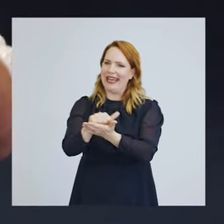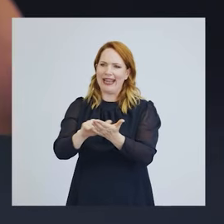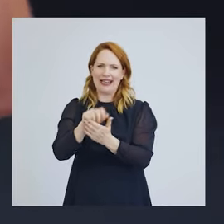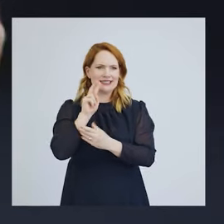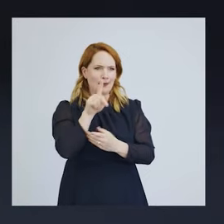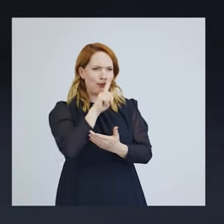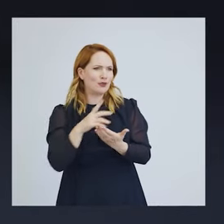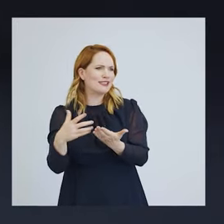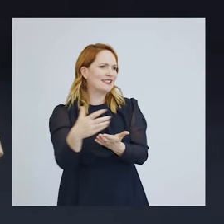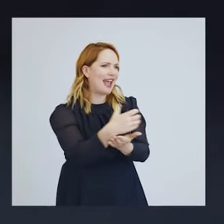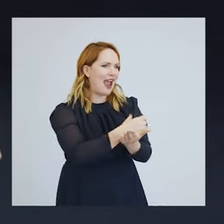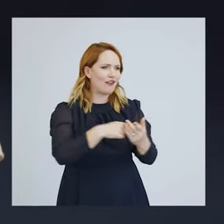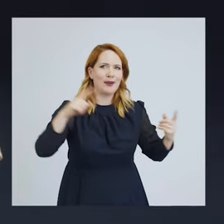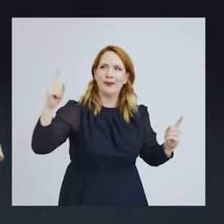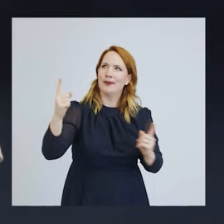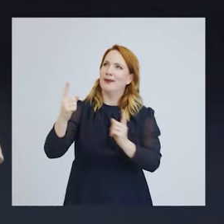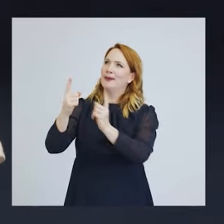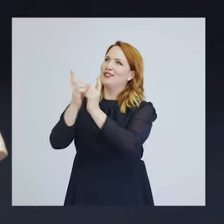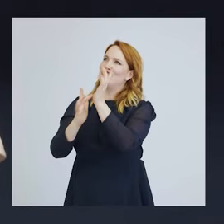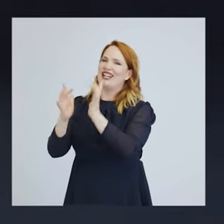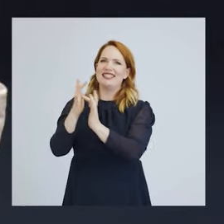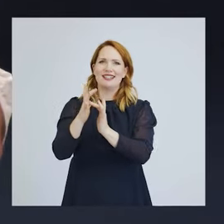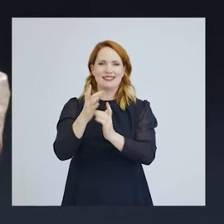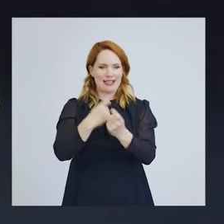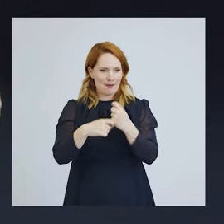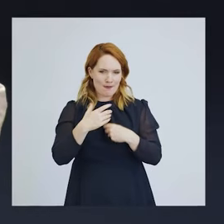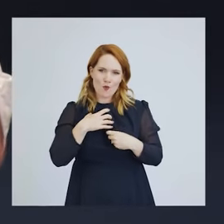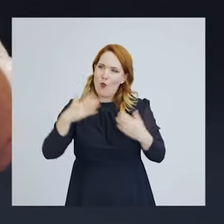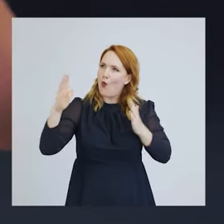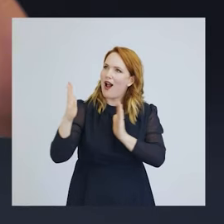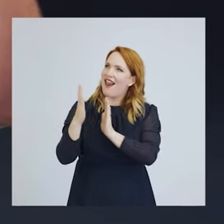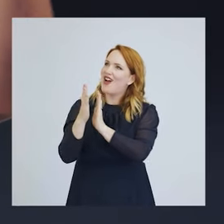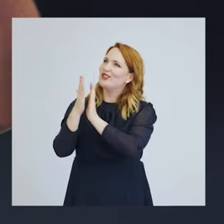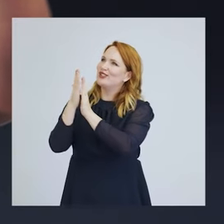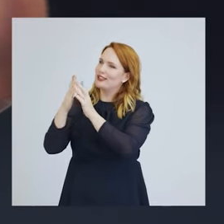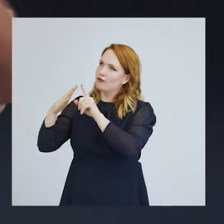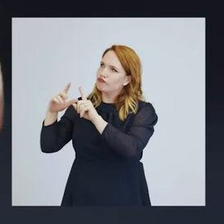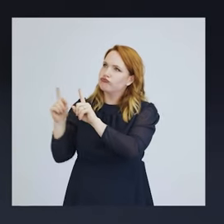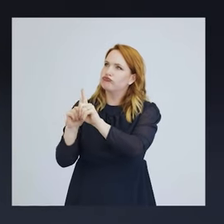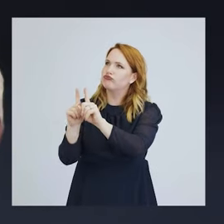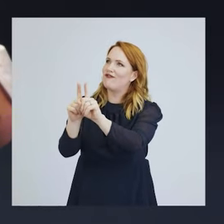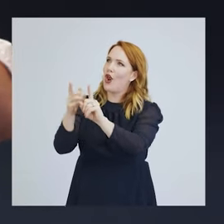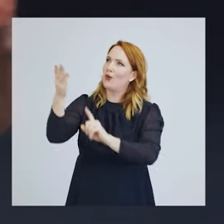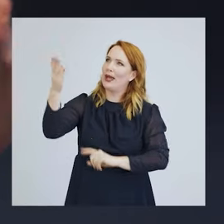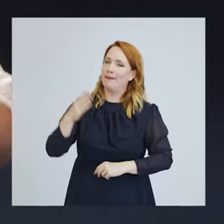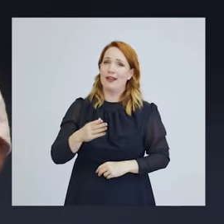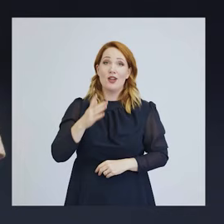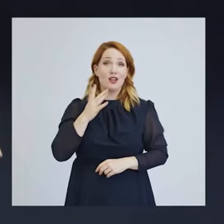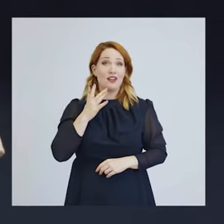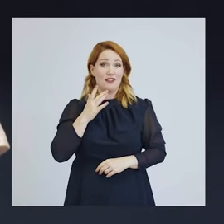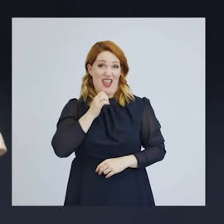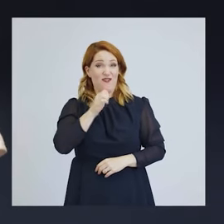people. I'm seeing people receive healing. I'm seeing people receive salvation and come to know Jesus and go deeper in